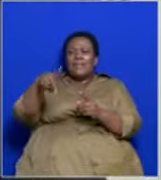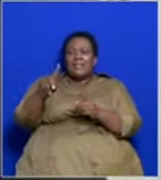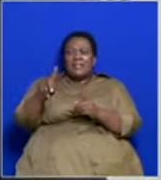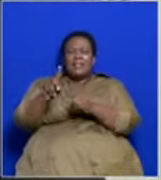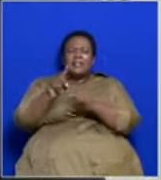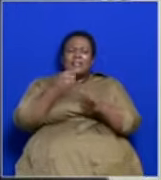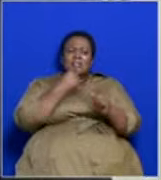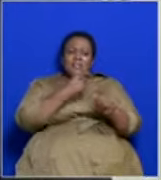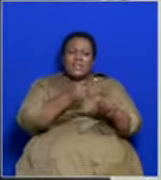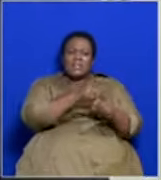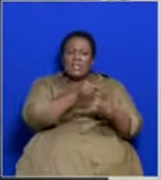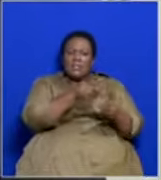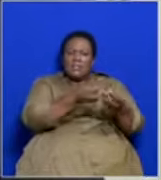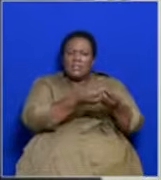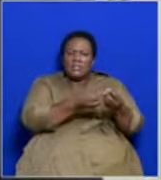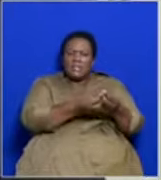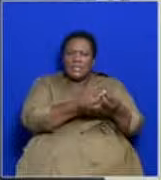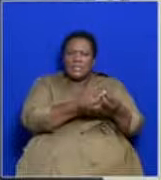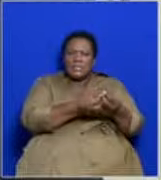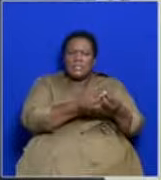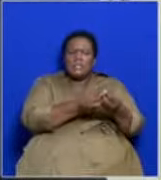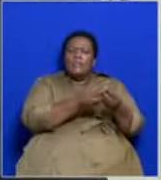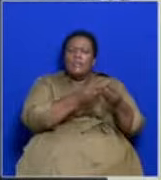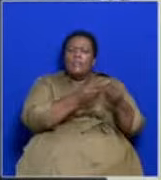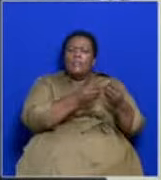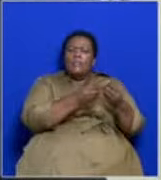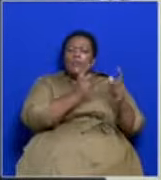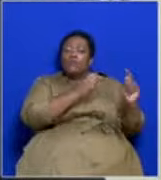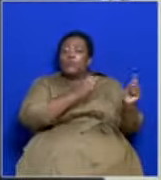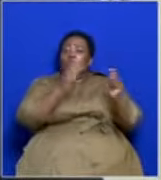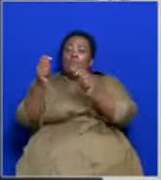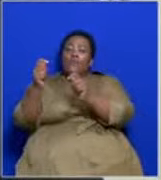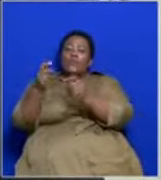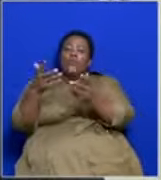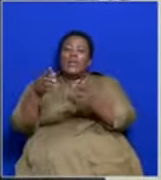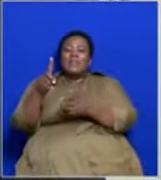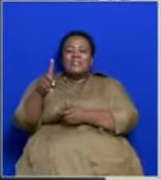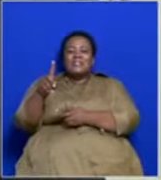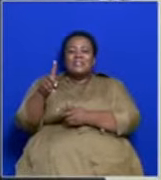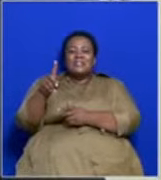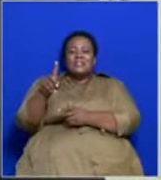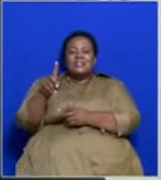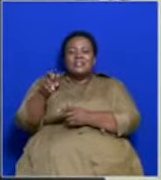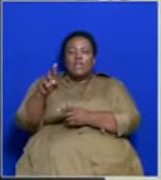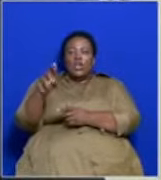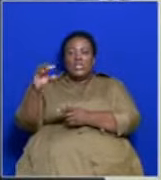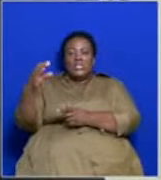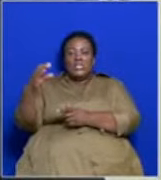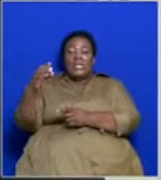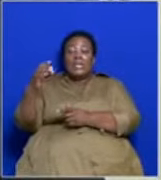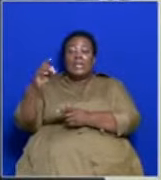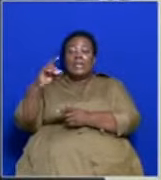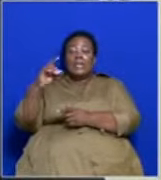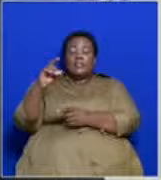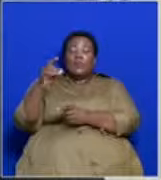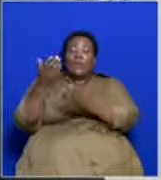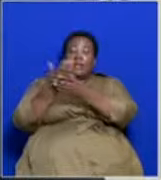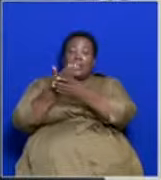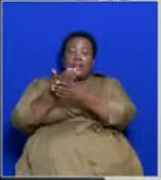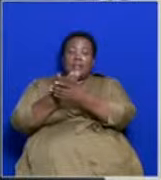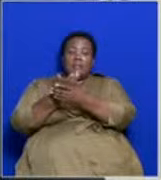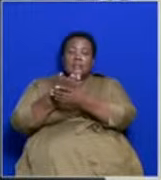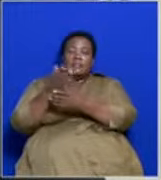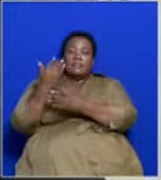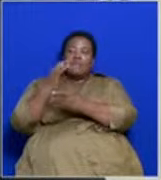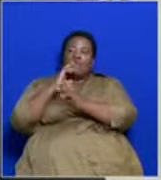to Kinshasa, DRC, where a case was reportedly registered. The seized